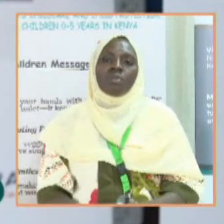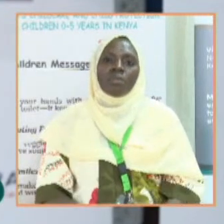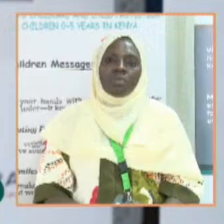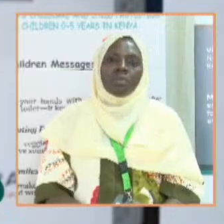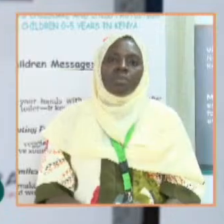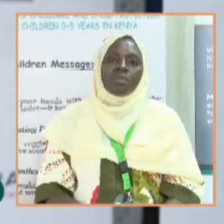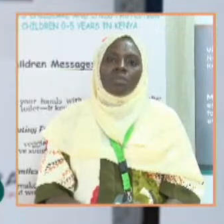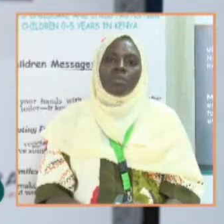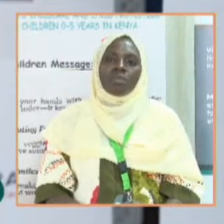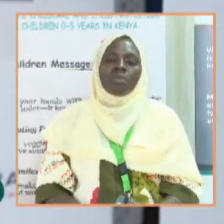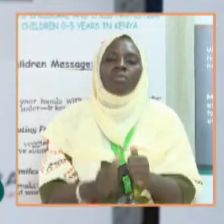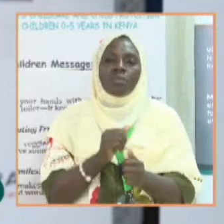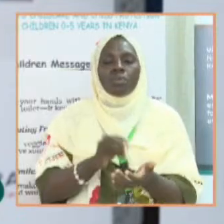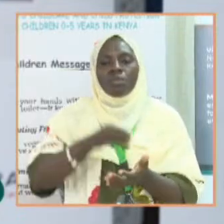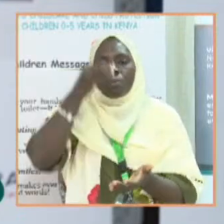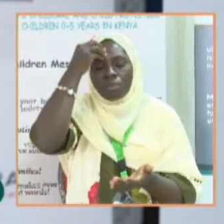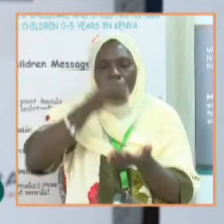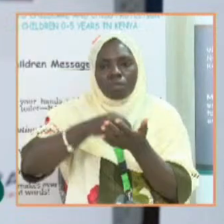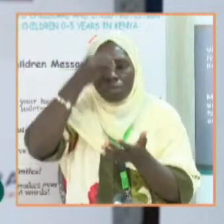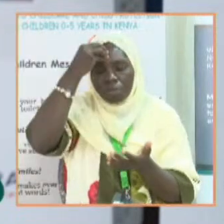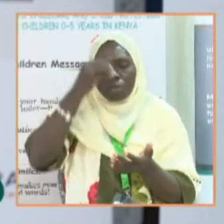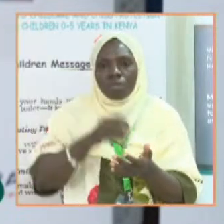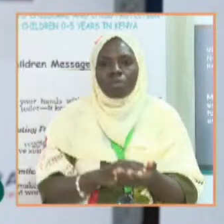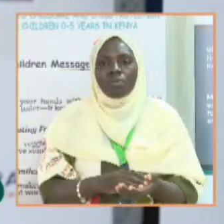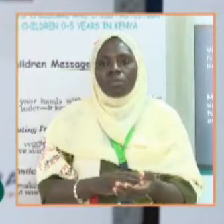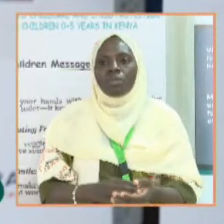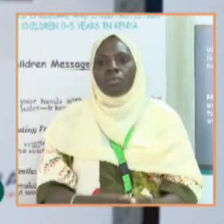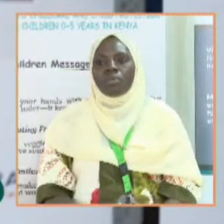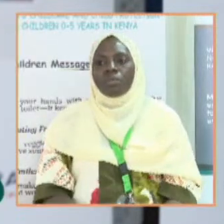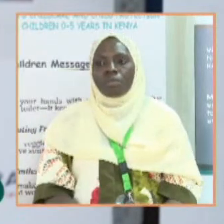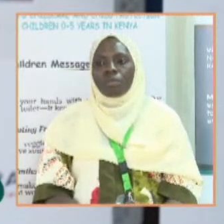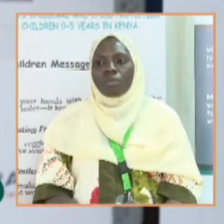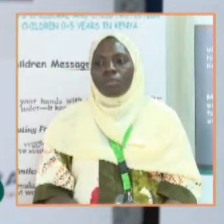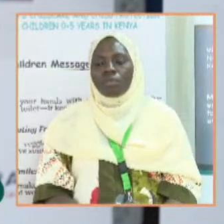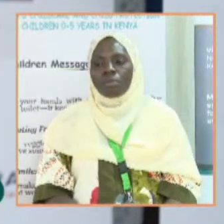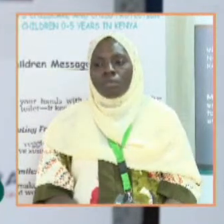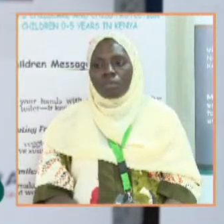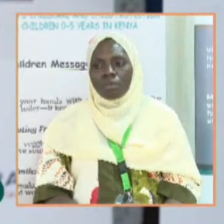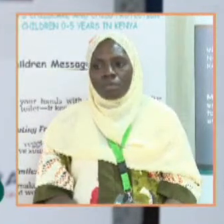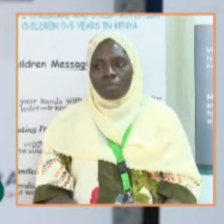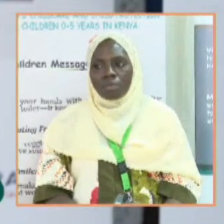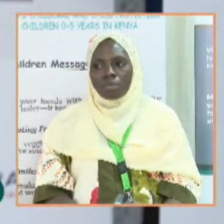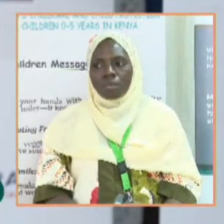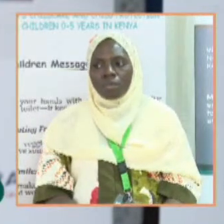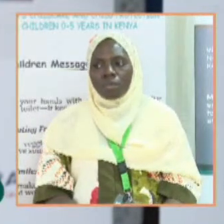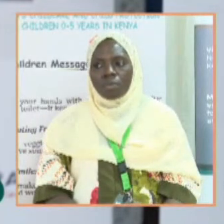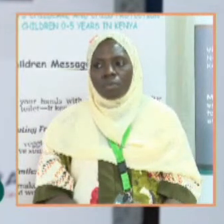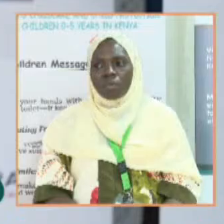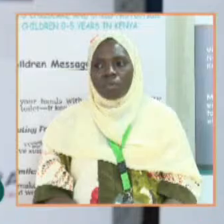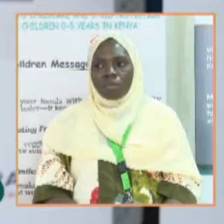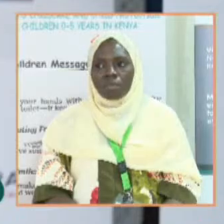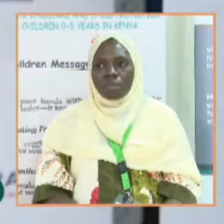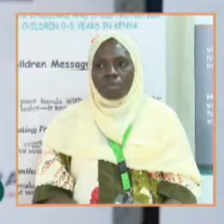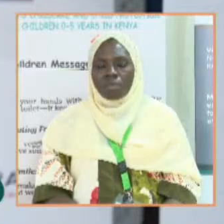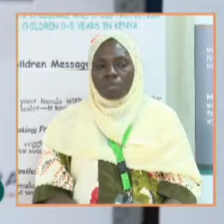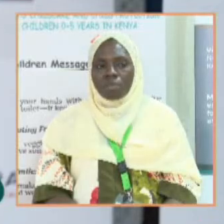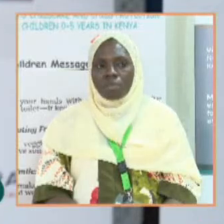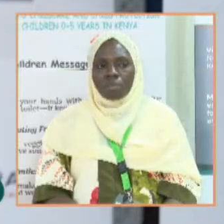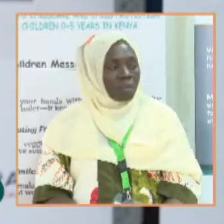sampled, none of the county was able to expend all the money. So we had some